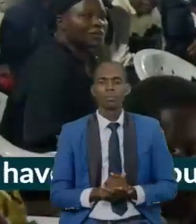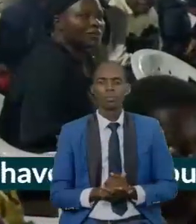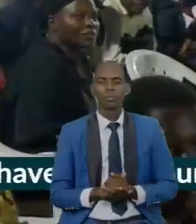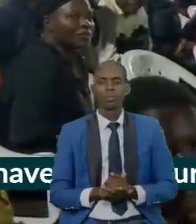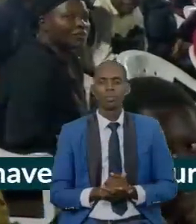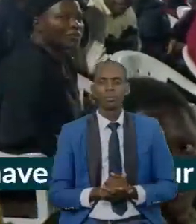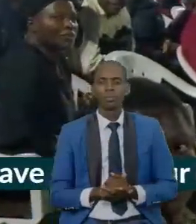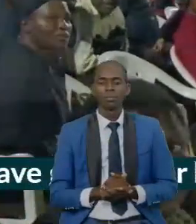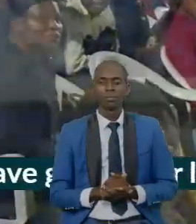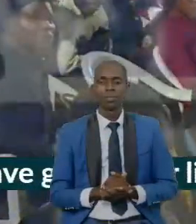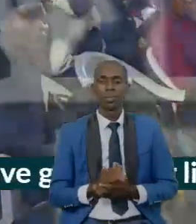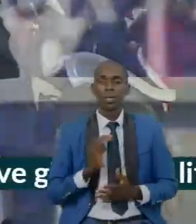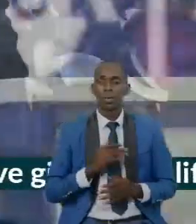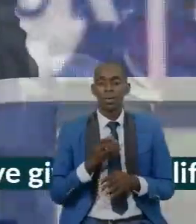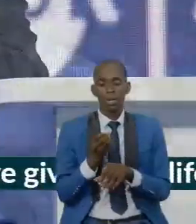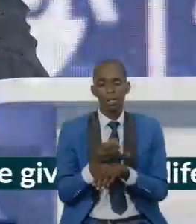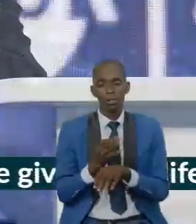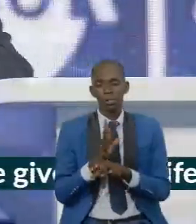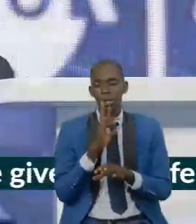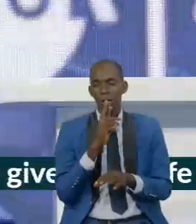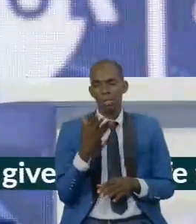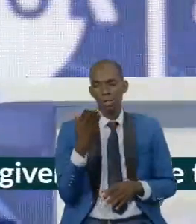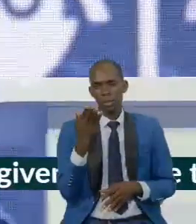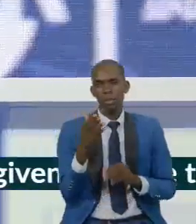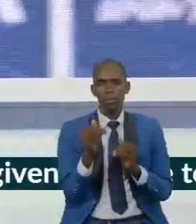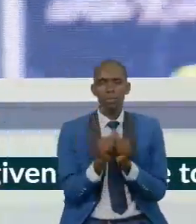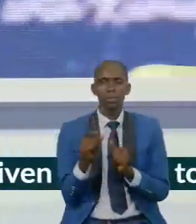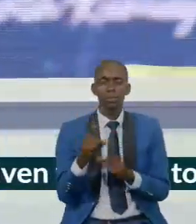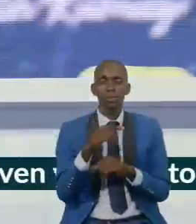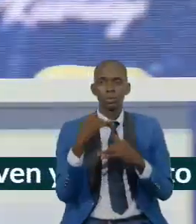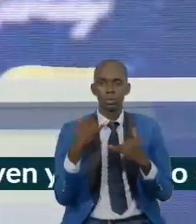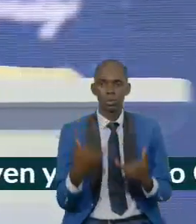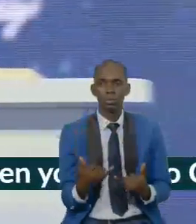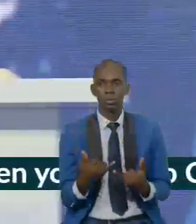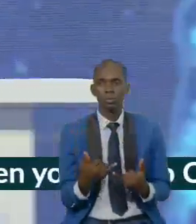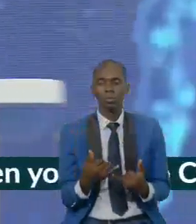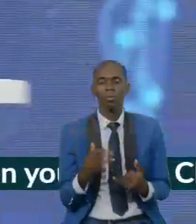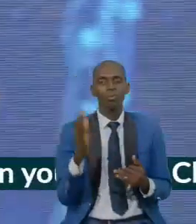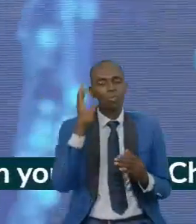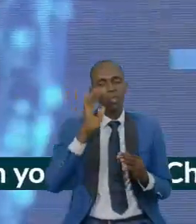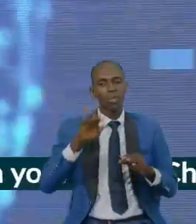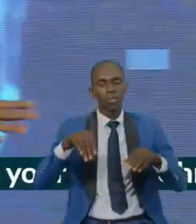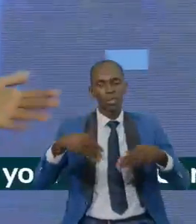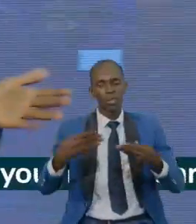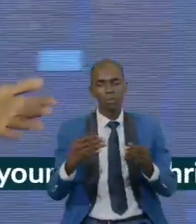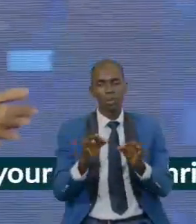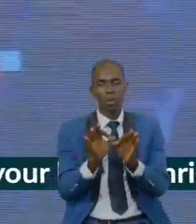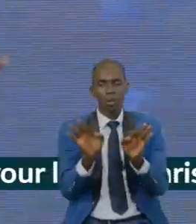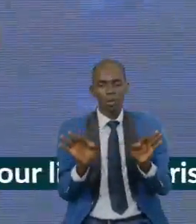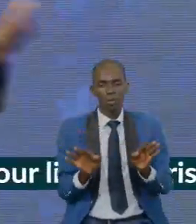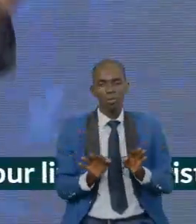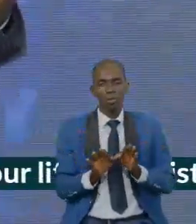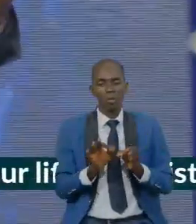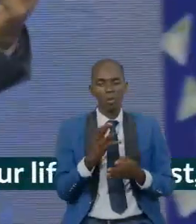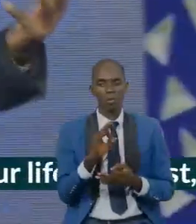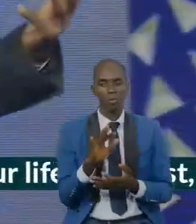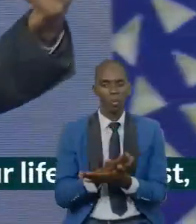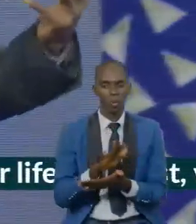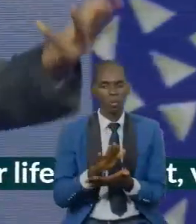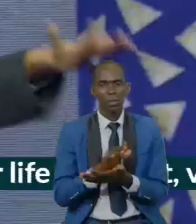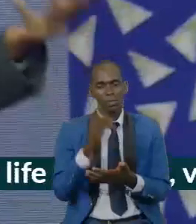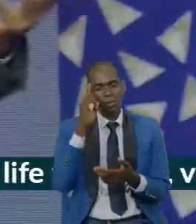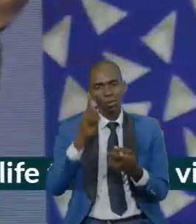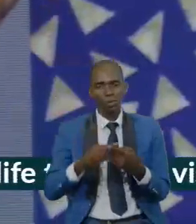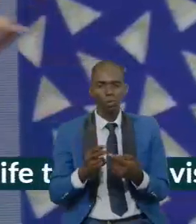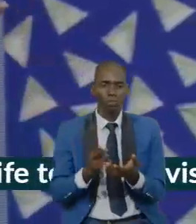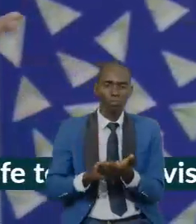Our counselors are there with you now. They will give you slips where you fill your details so that we'll